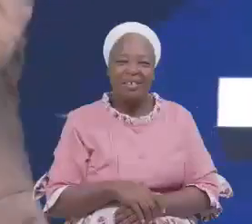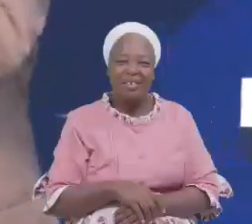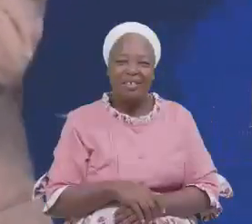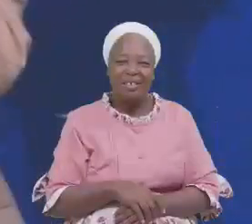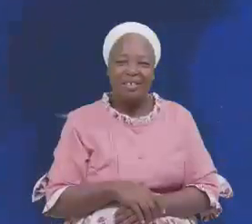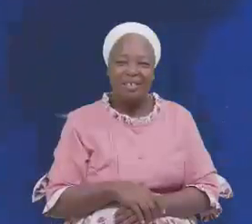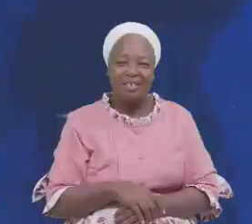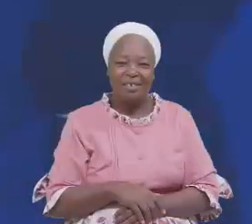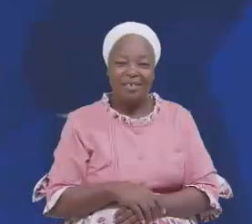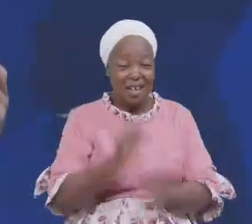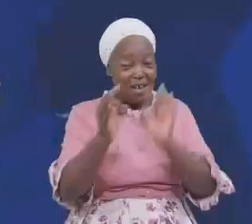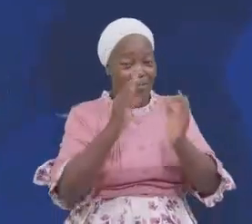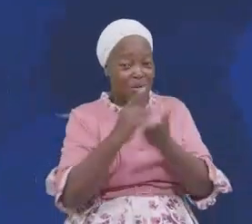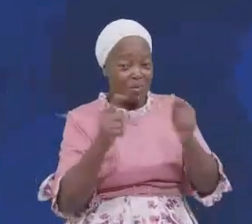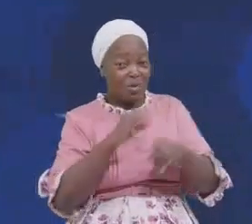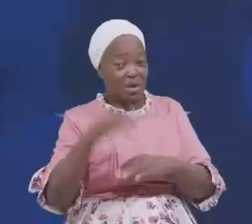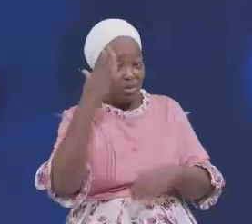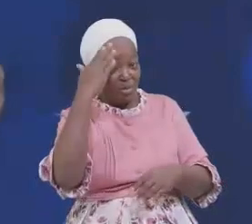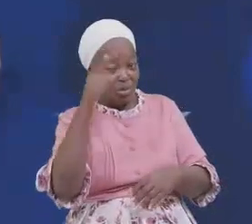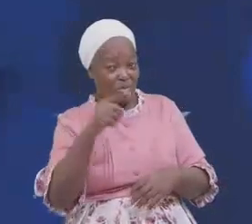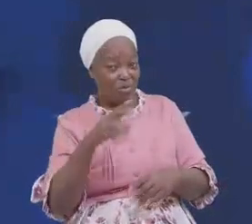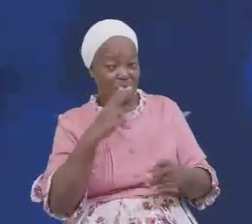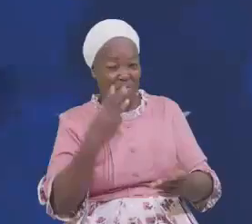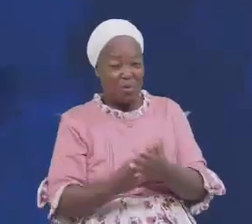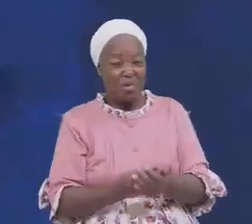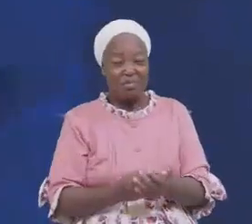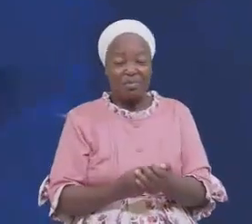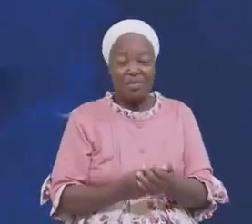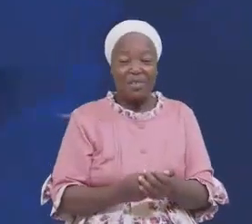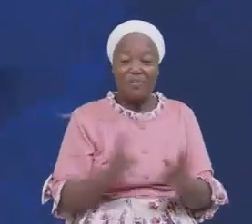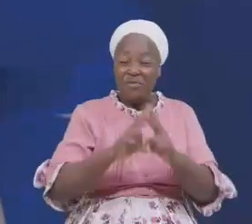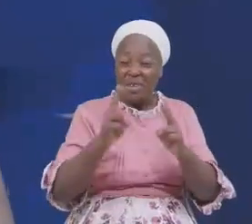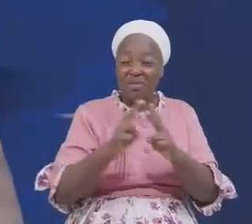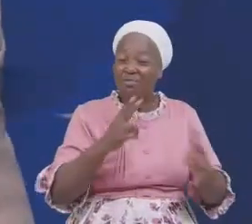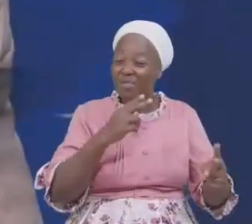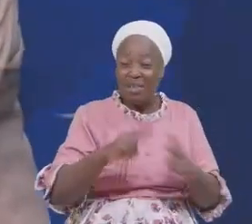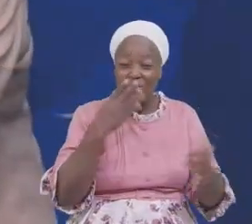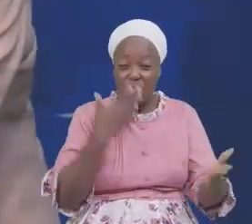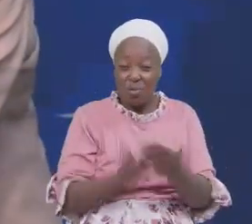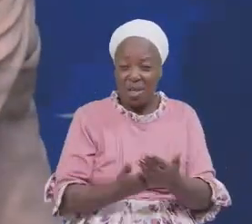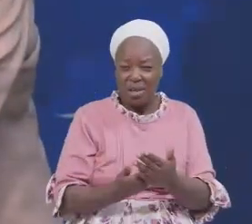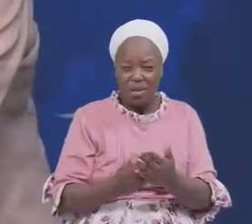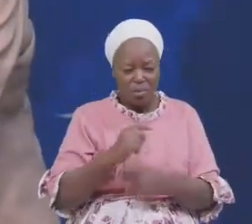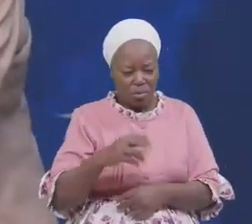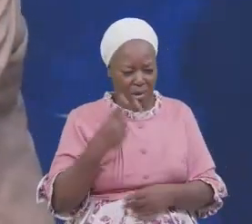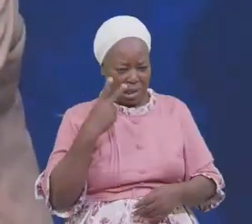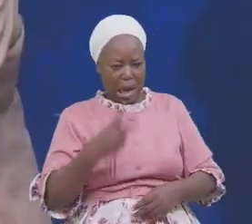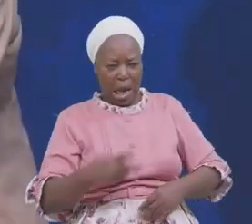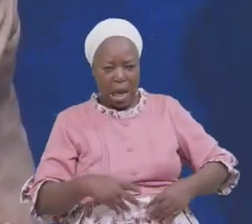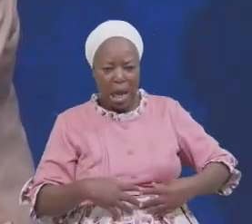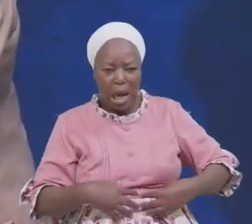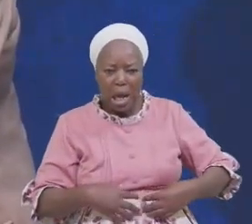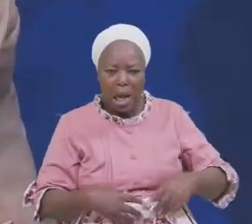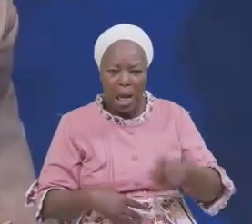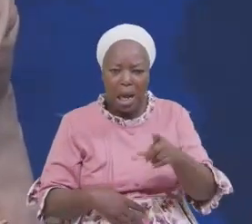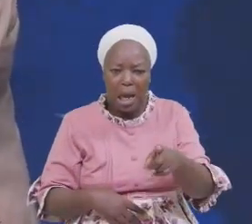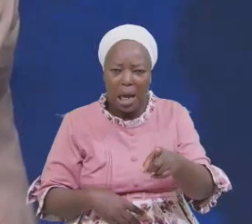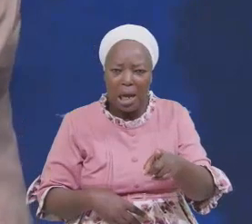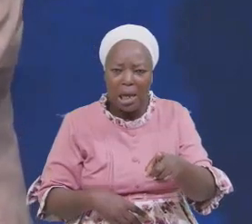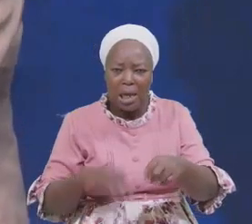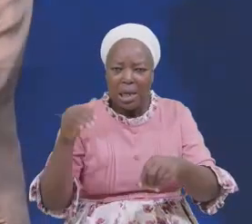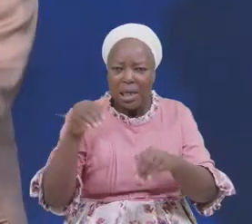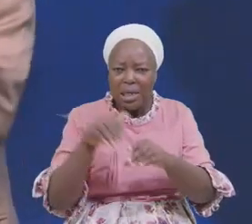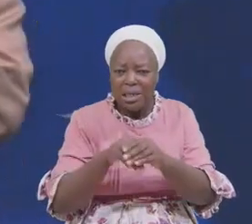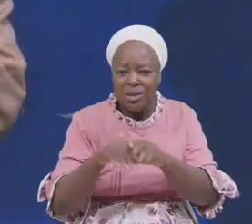If somebody who knows you very well, who had caught you red-handed in doing